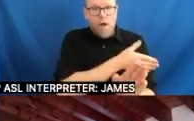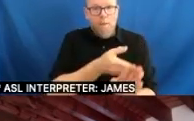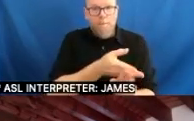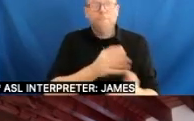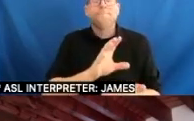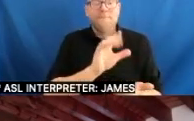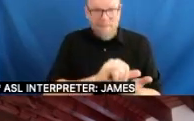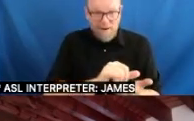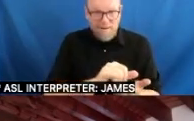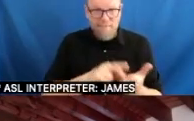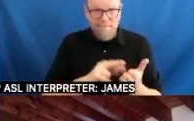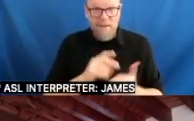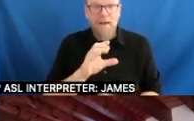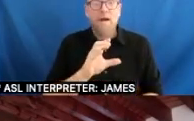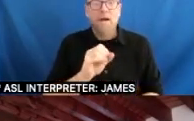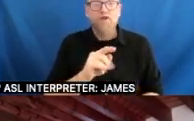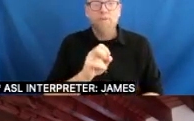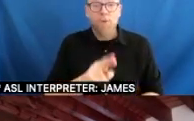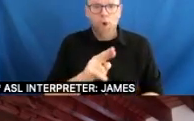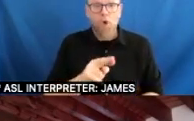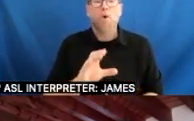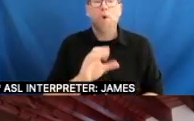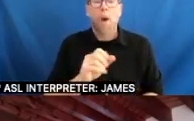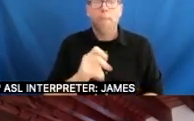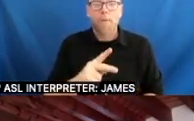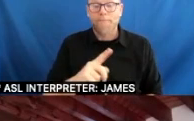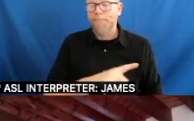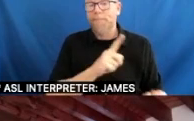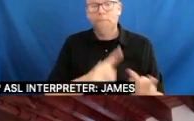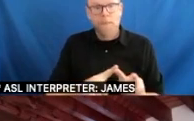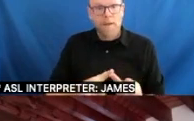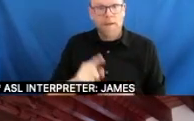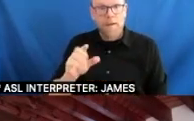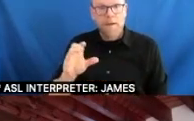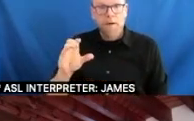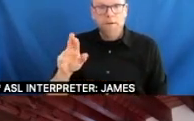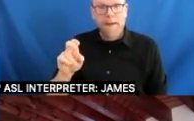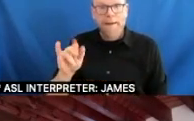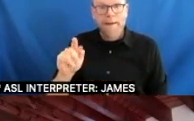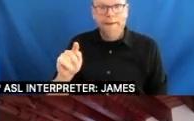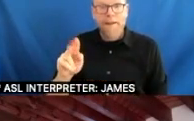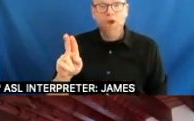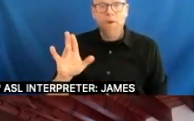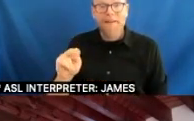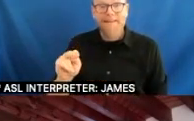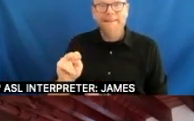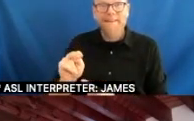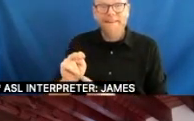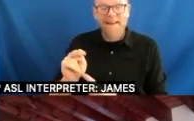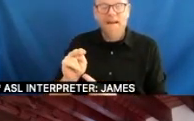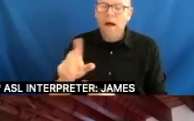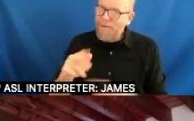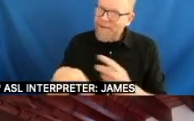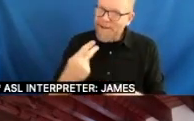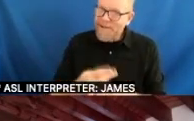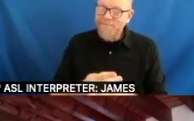cooperative. Credit unions are also a type of co-op. They're usually nonprofit